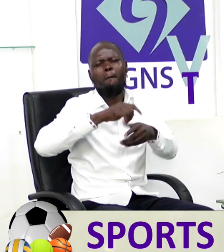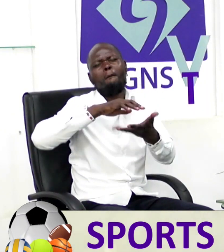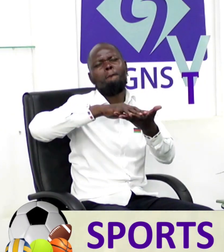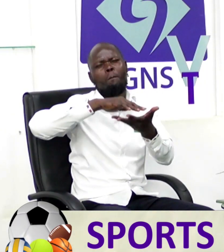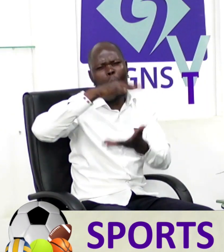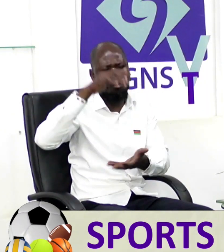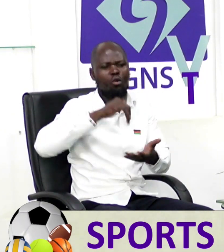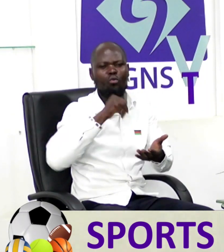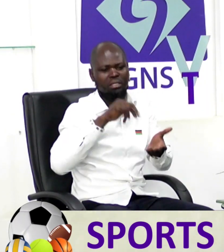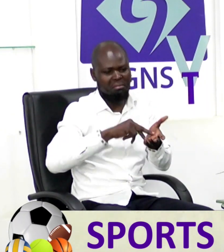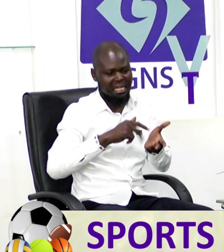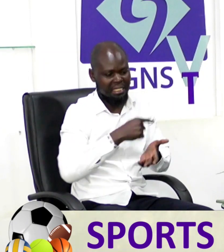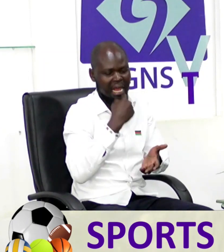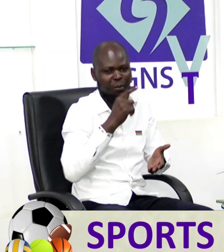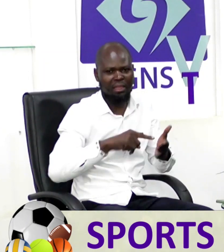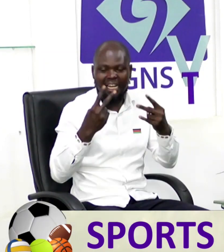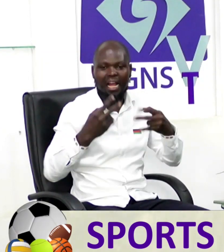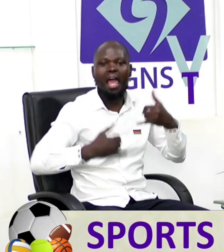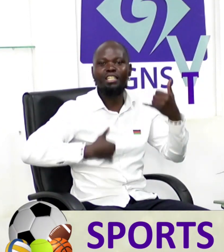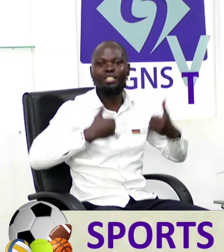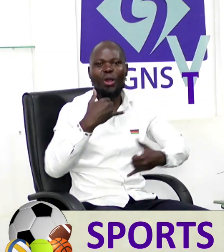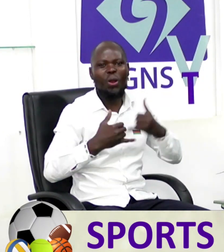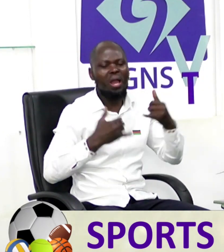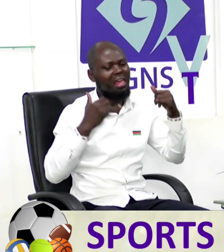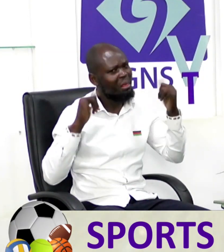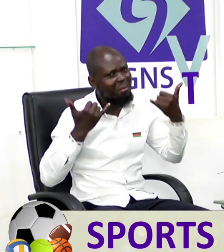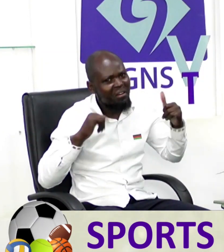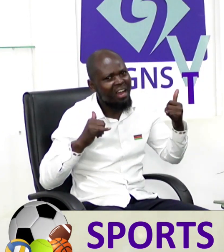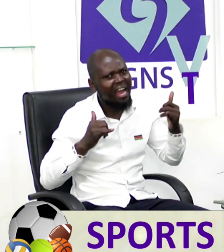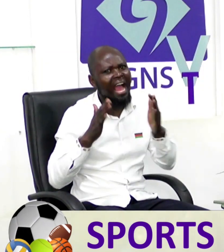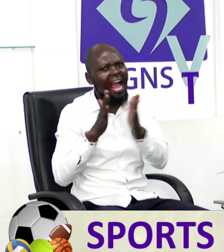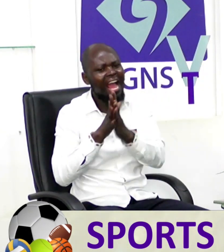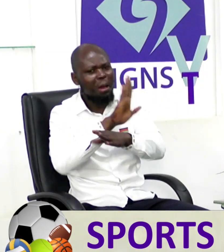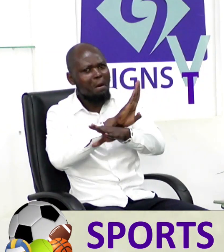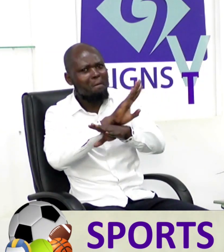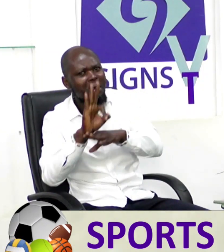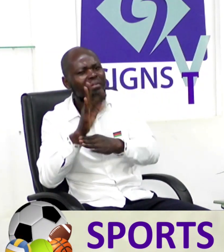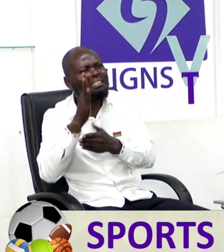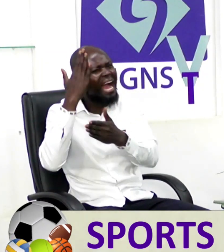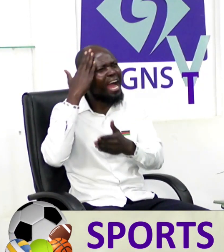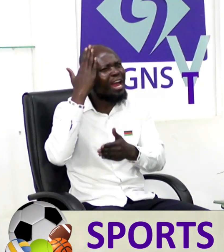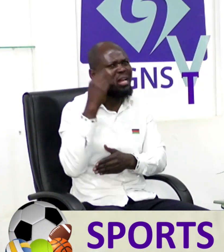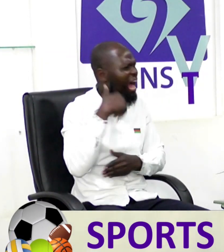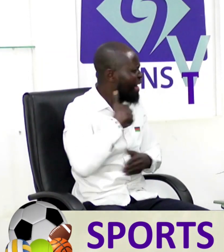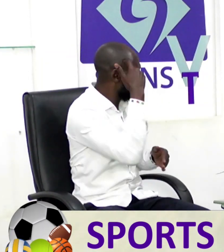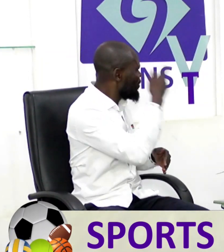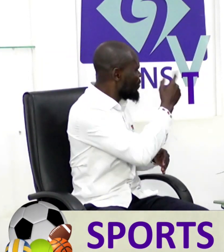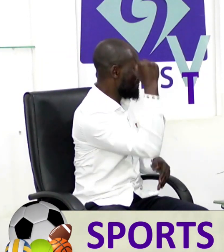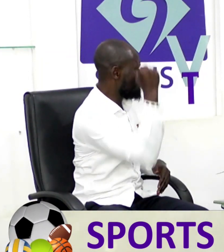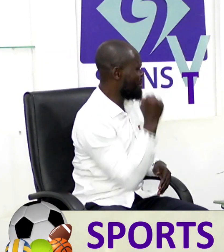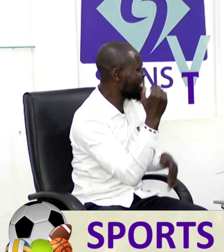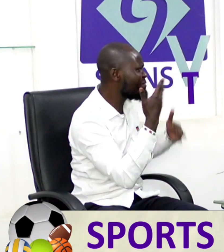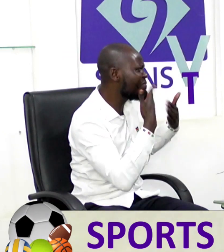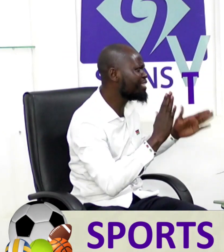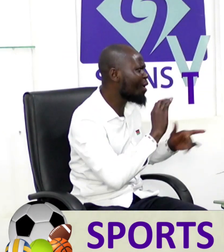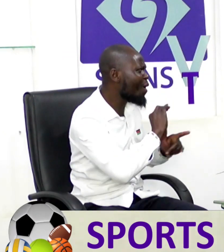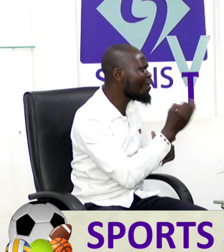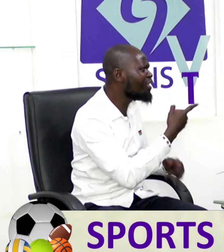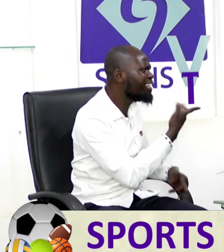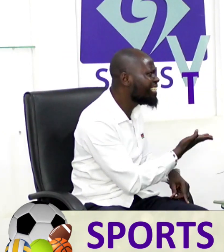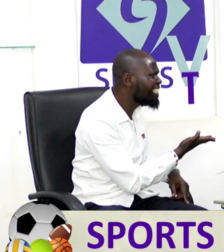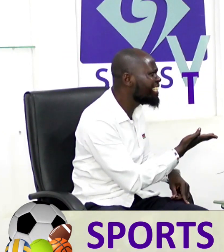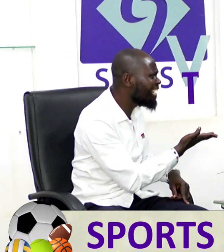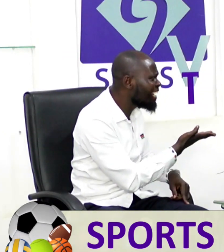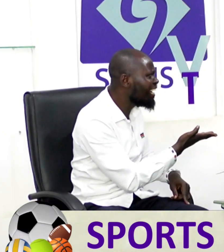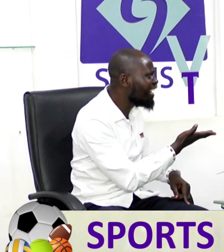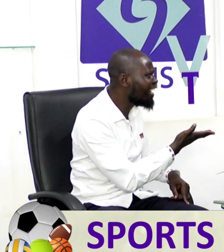this Africa Cup of Nations. Now you've seen, and I hope you enjoyed, Algeria and Burkina Faso highlights. And I know, did